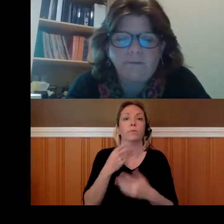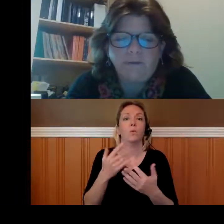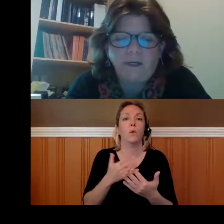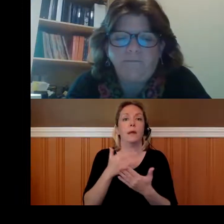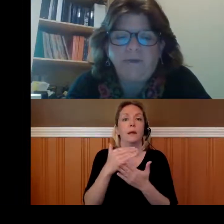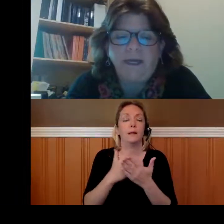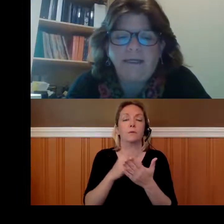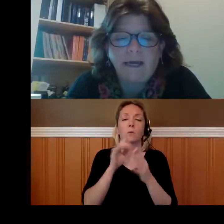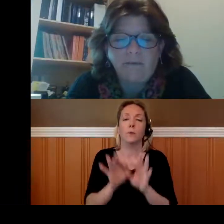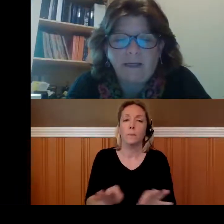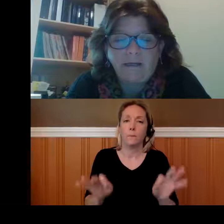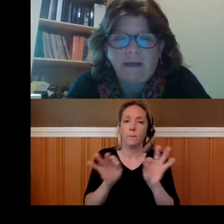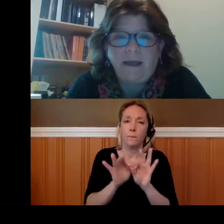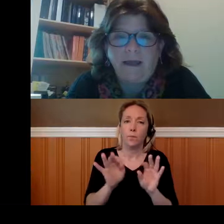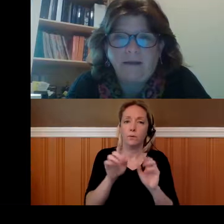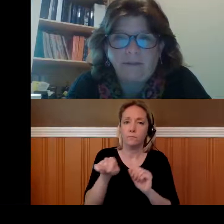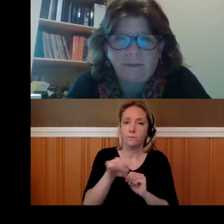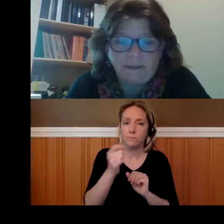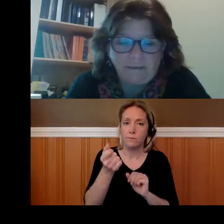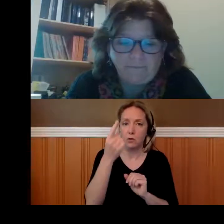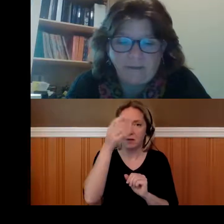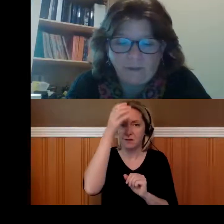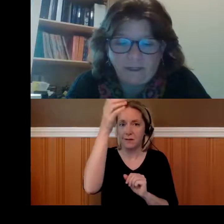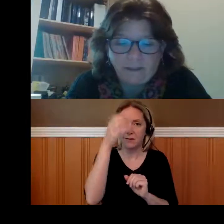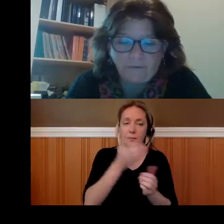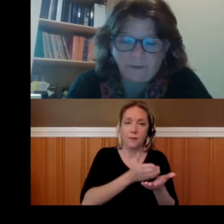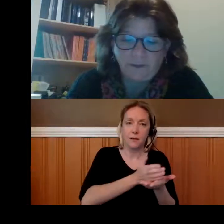between entitlement and eligibility and what